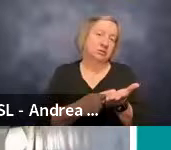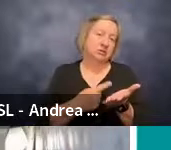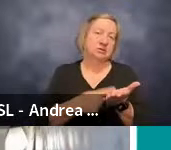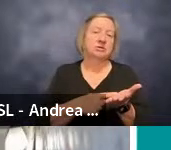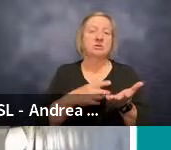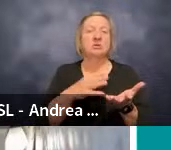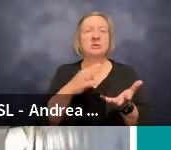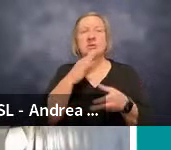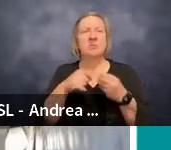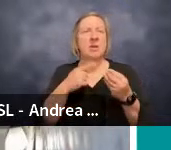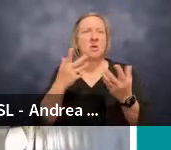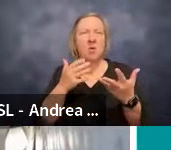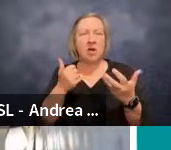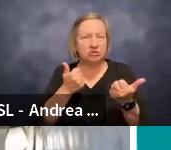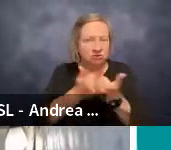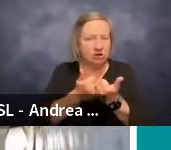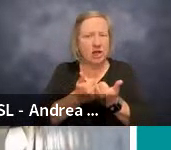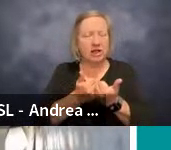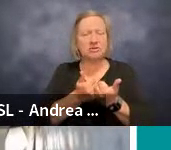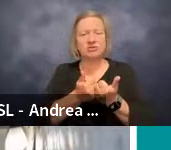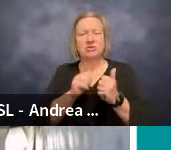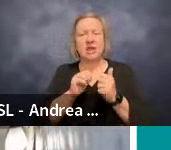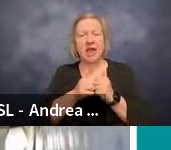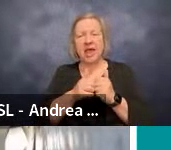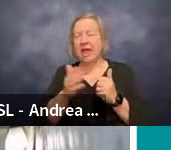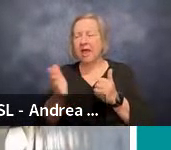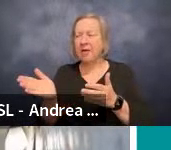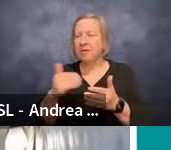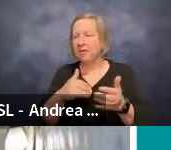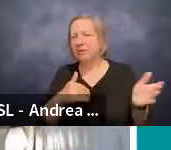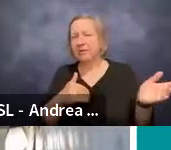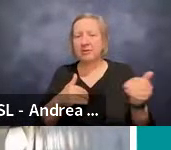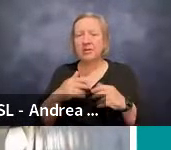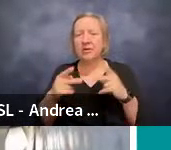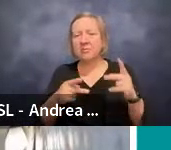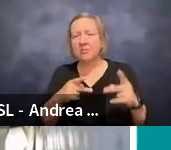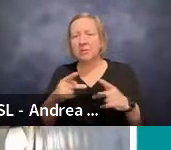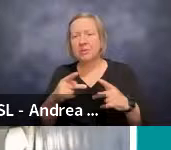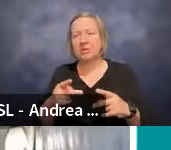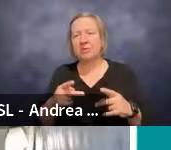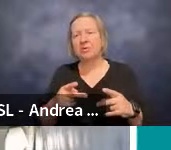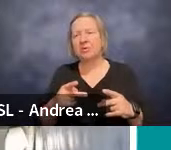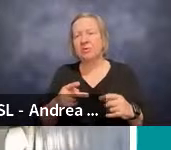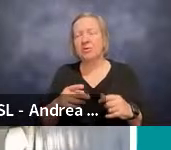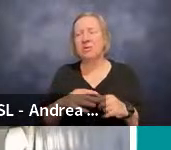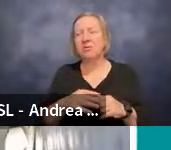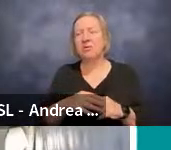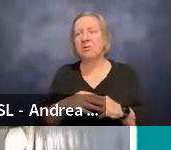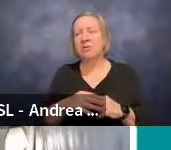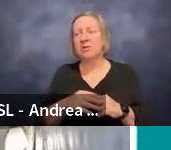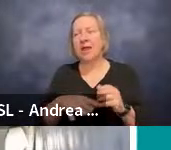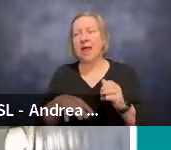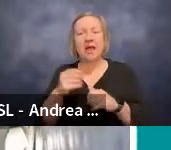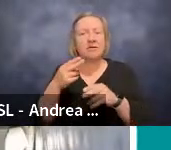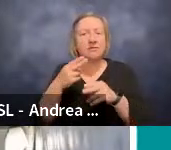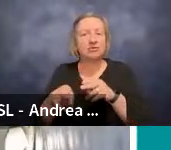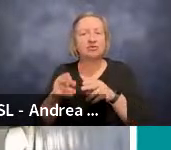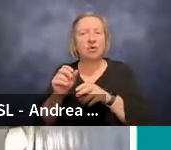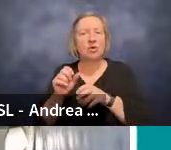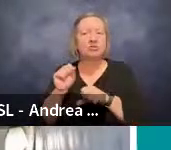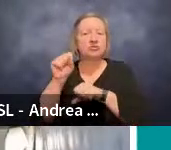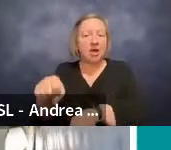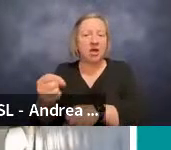the challenges are to getting people out of those short vehicle trips